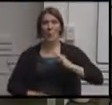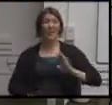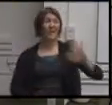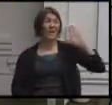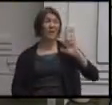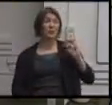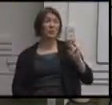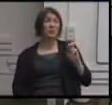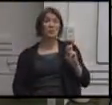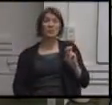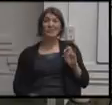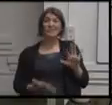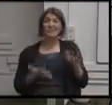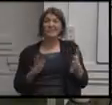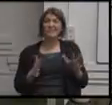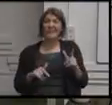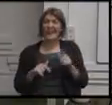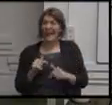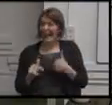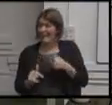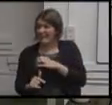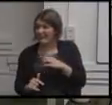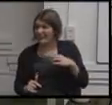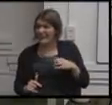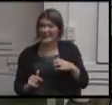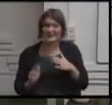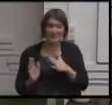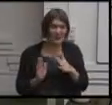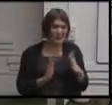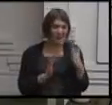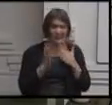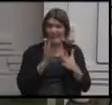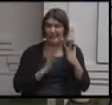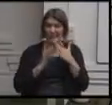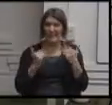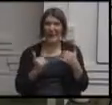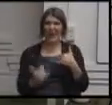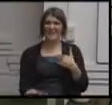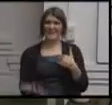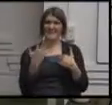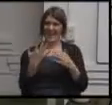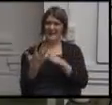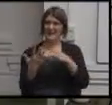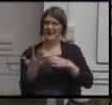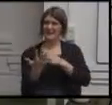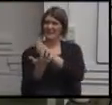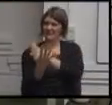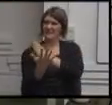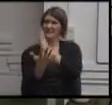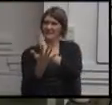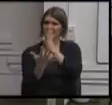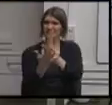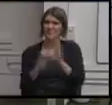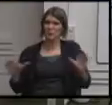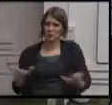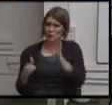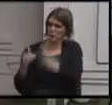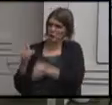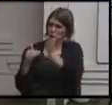to really constitute the committees that are the structure and the basis of our organization. Now we have 5 functioning committees that are out there getting stuff